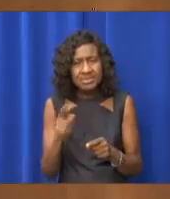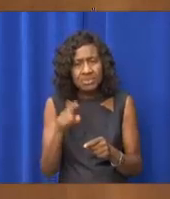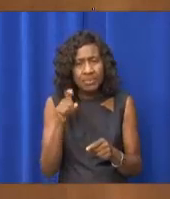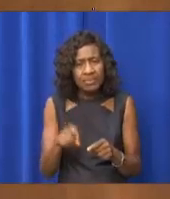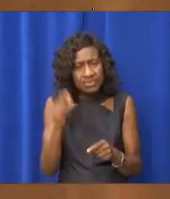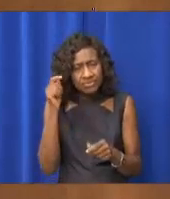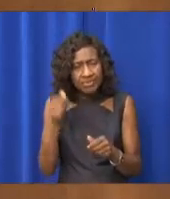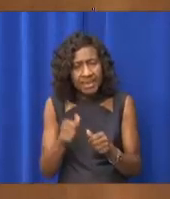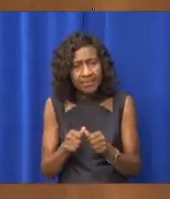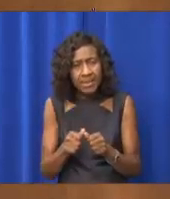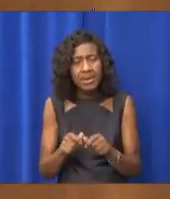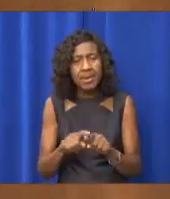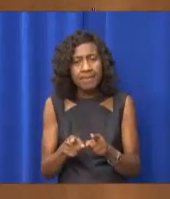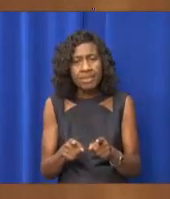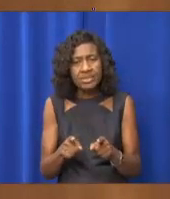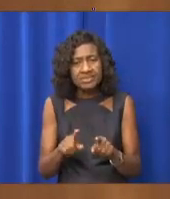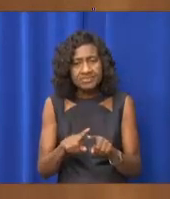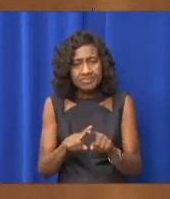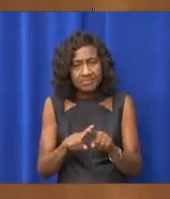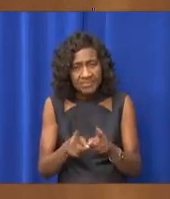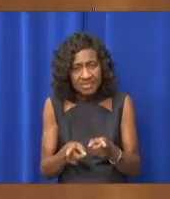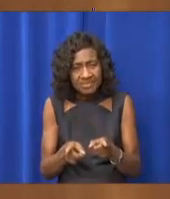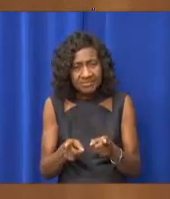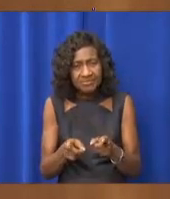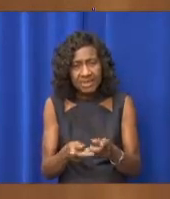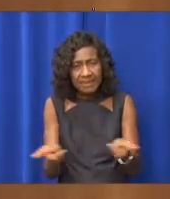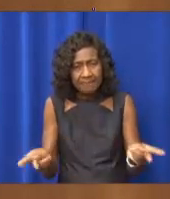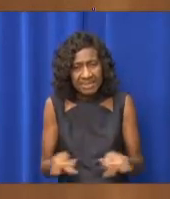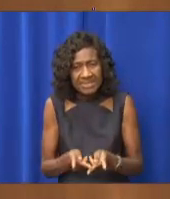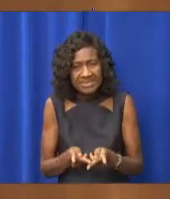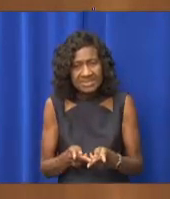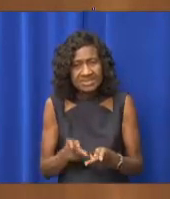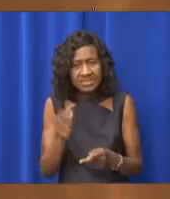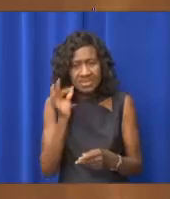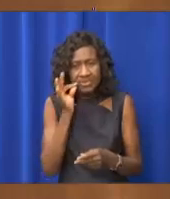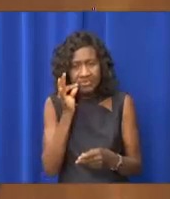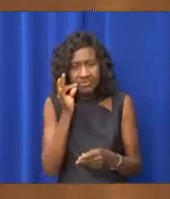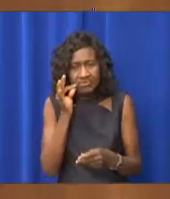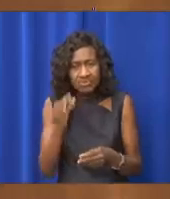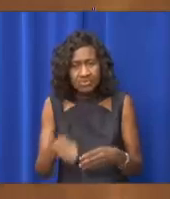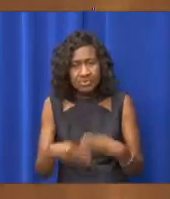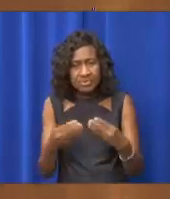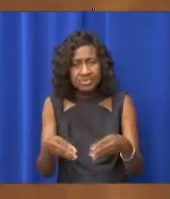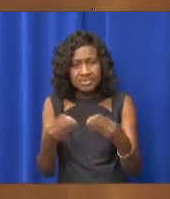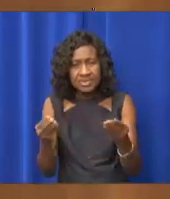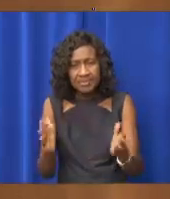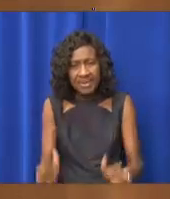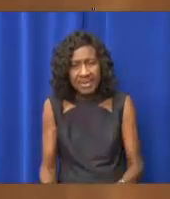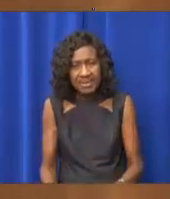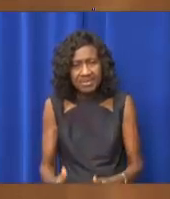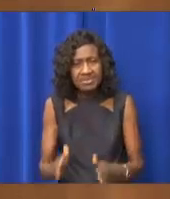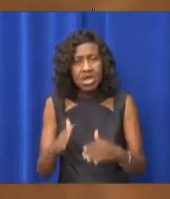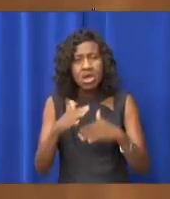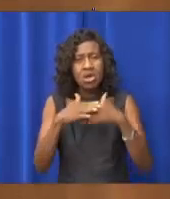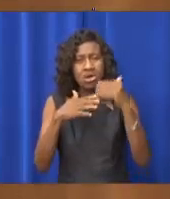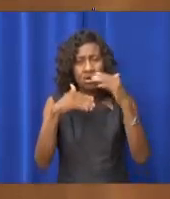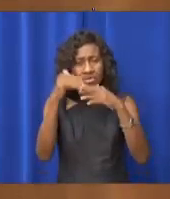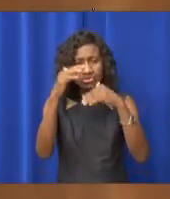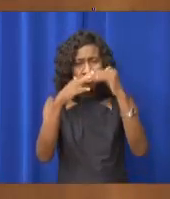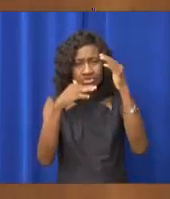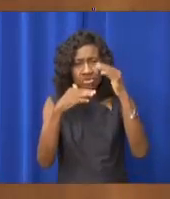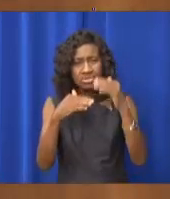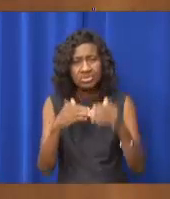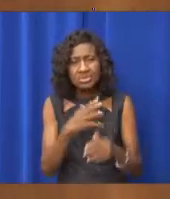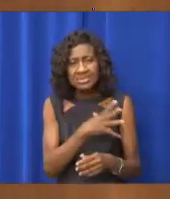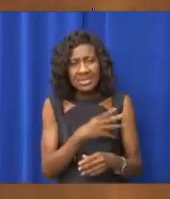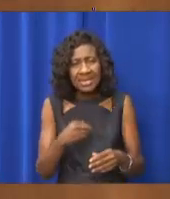that industry. So food suppliers, food handlers, construction, the